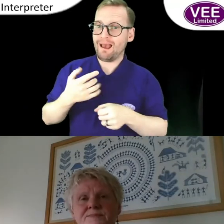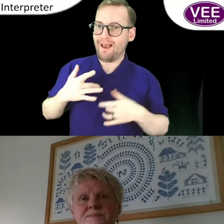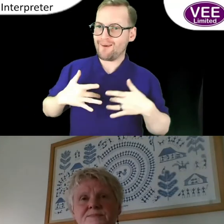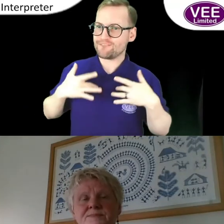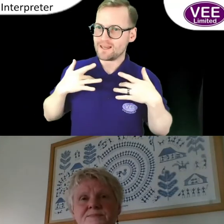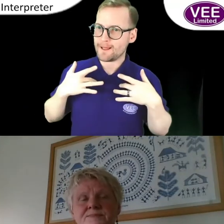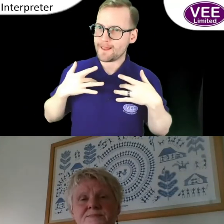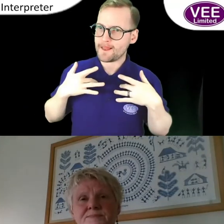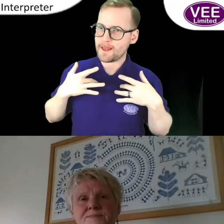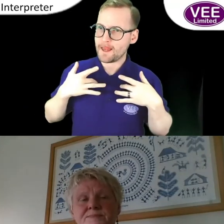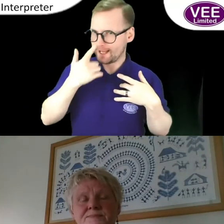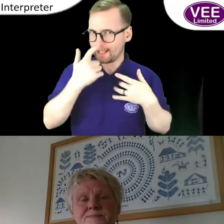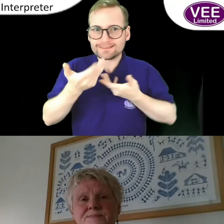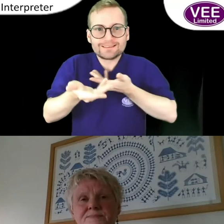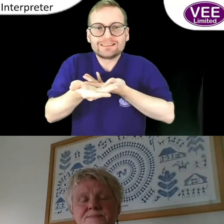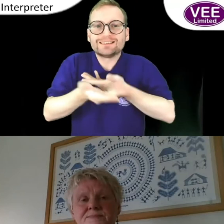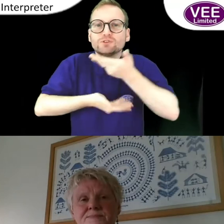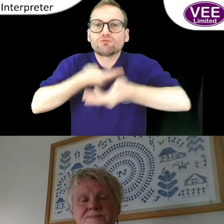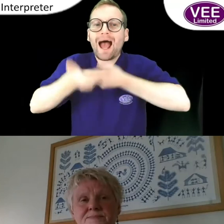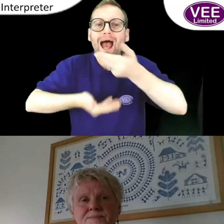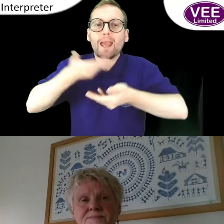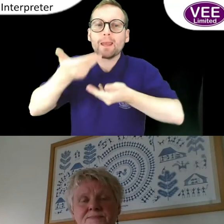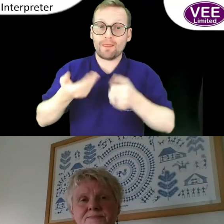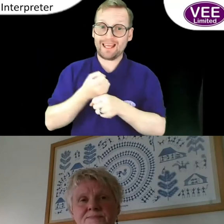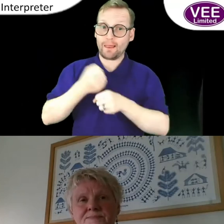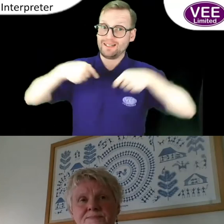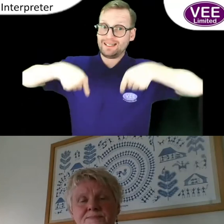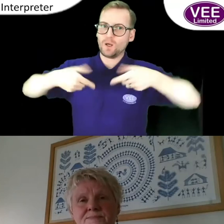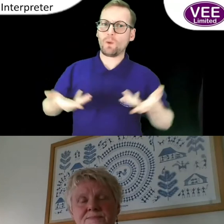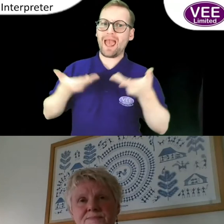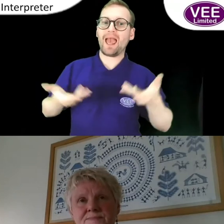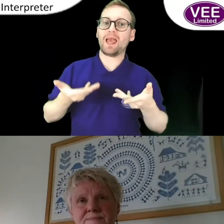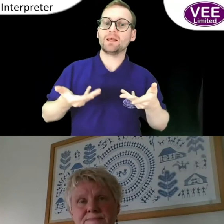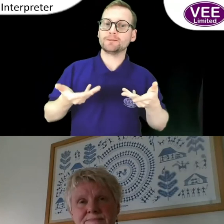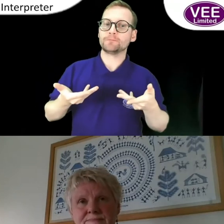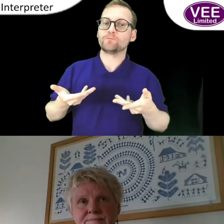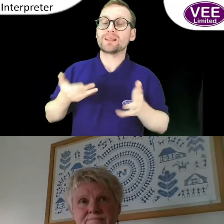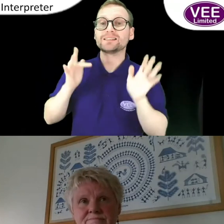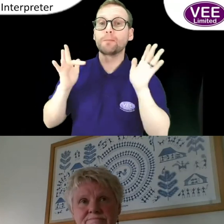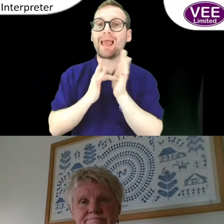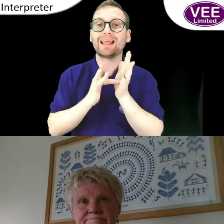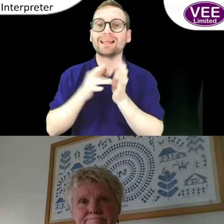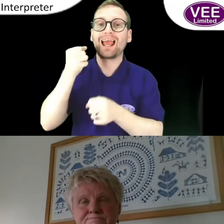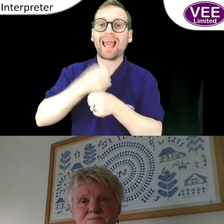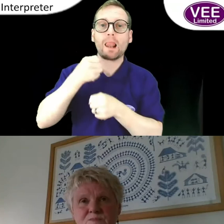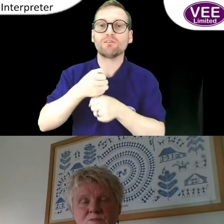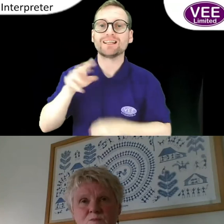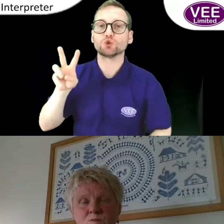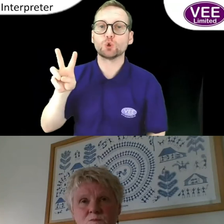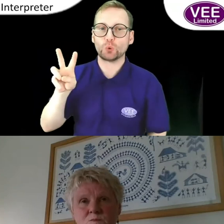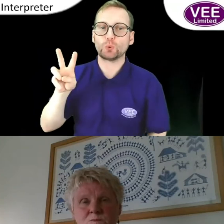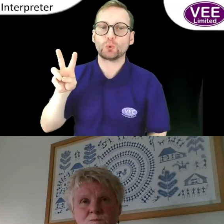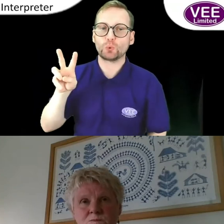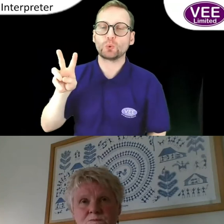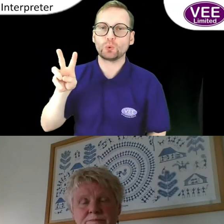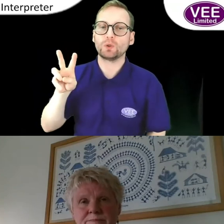something just to describe where we are in the galleries at the moment. We're in Main Gallery 2, which ends really